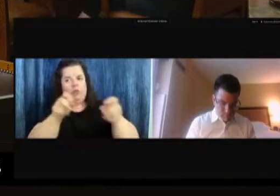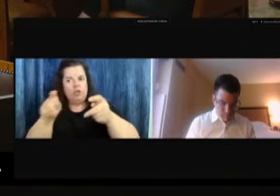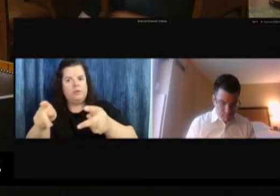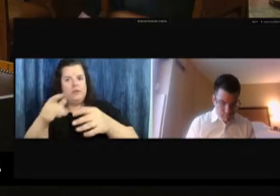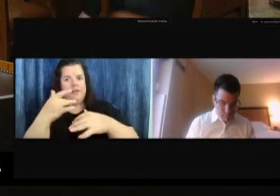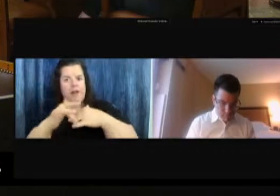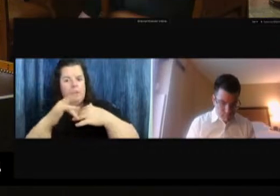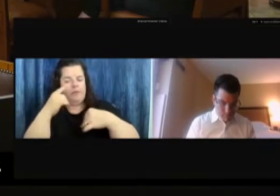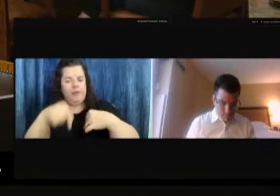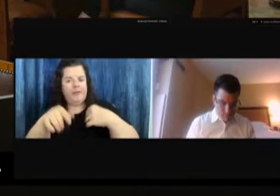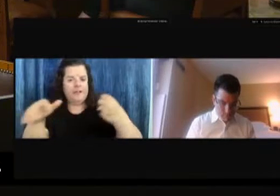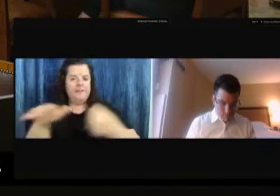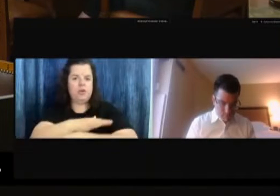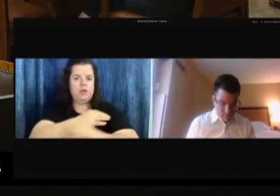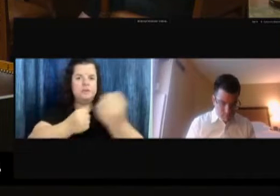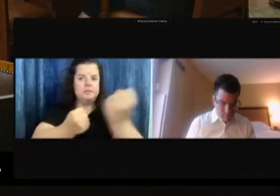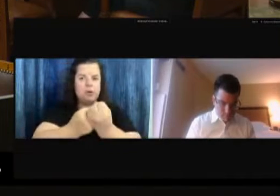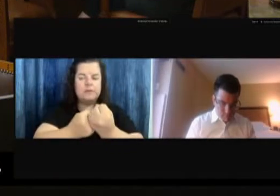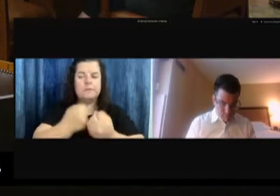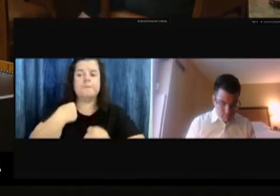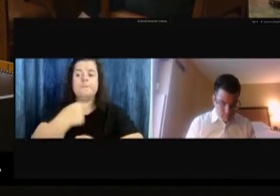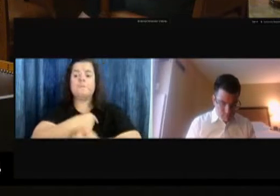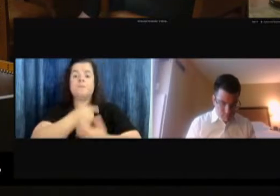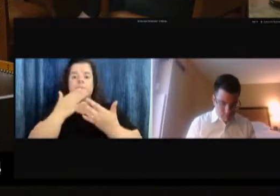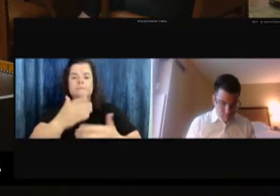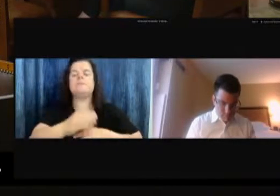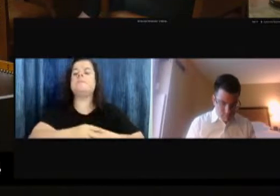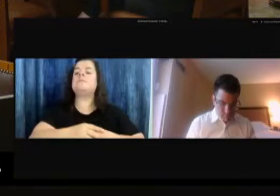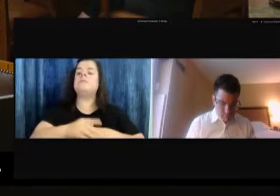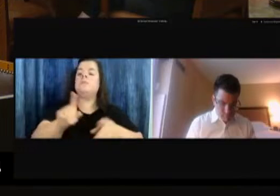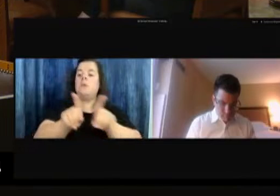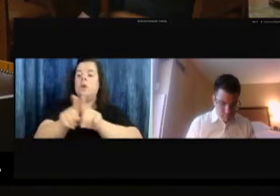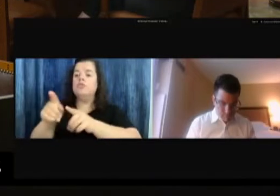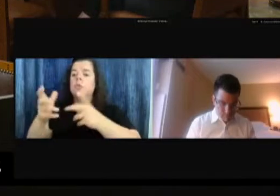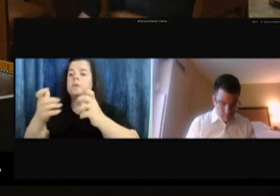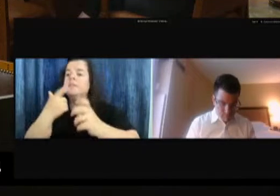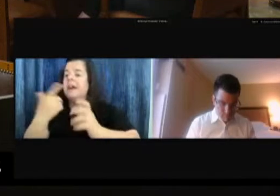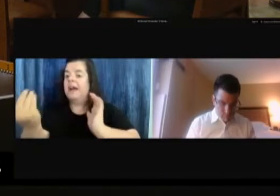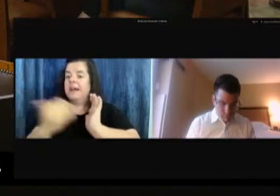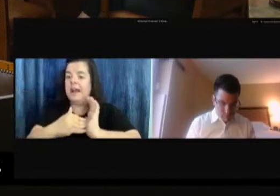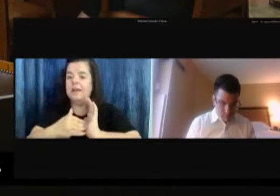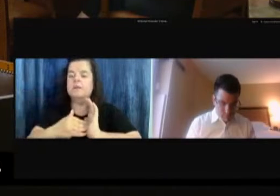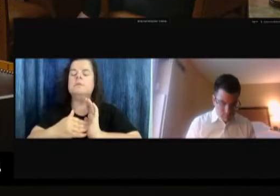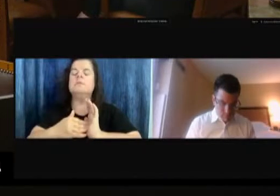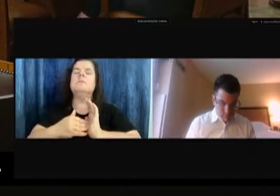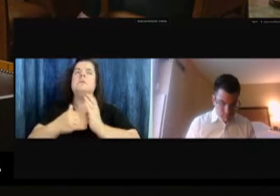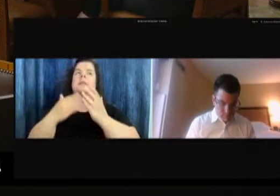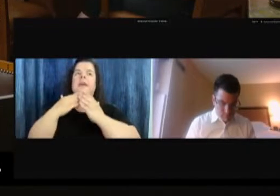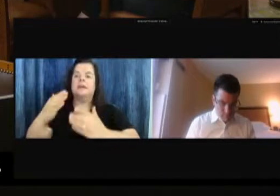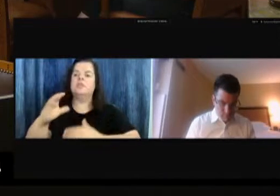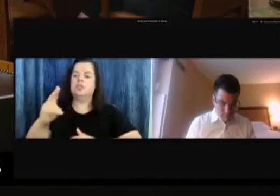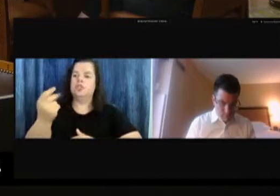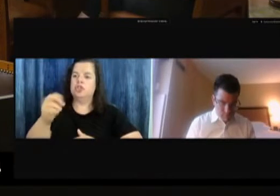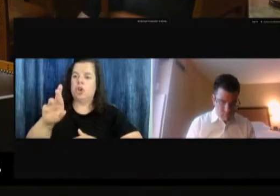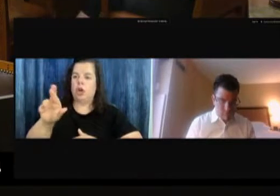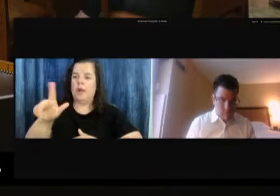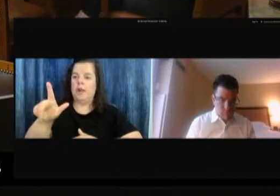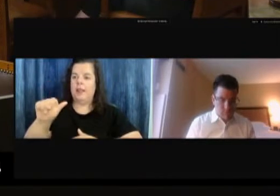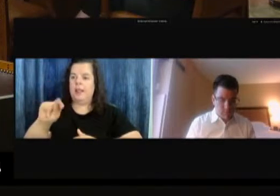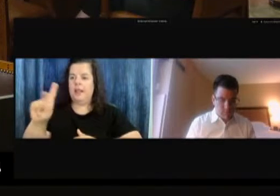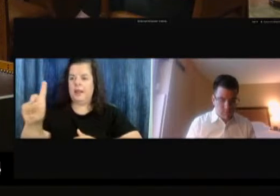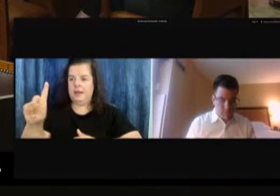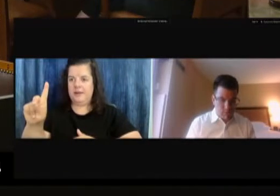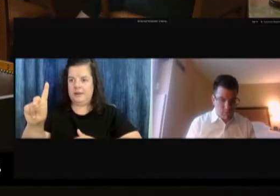full support, and we thank that. I also want to reiterate to the team, and thanks to Councilperson Charlin